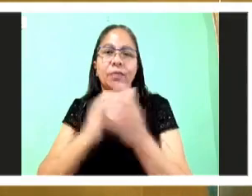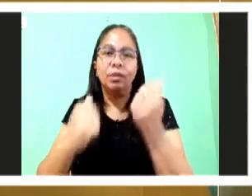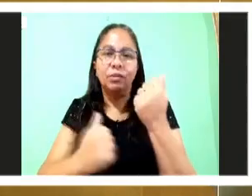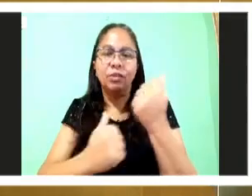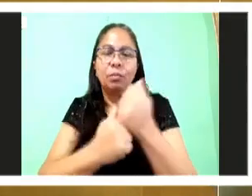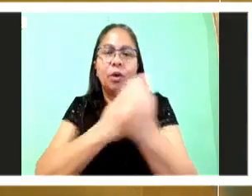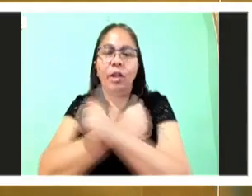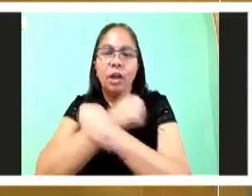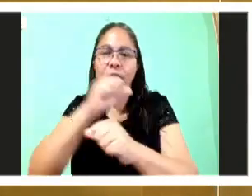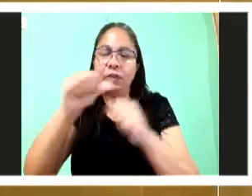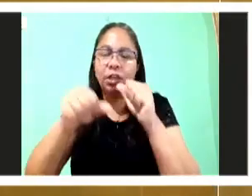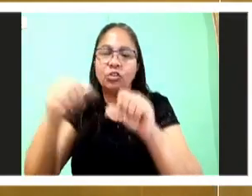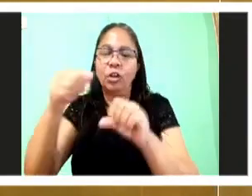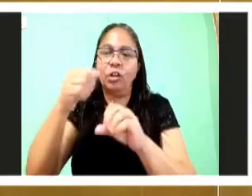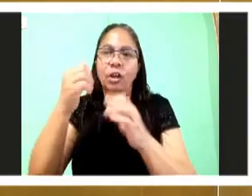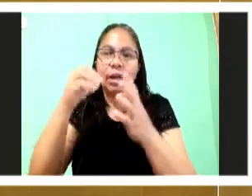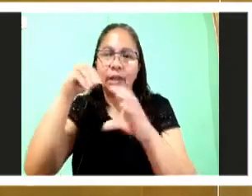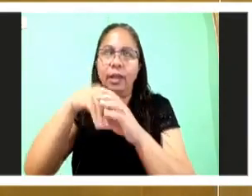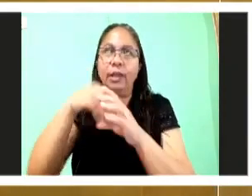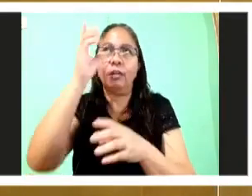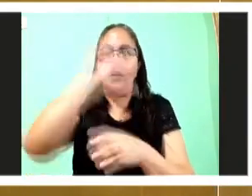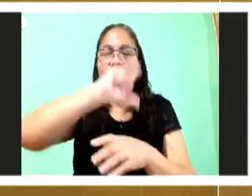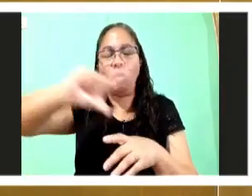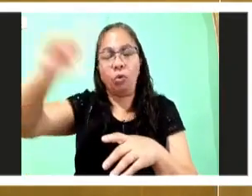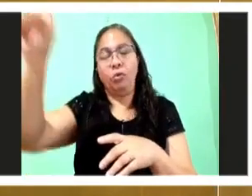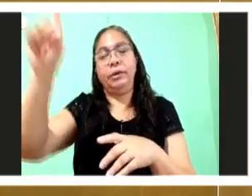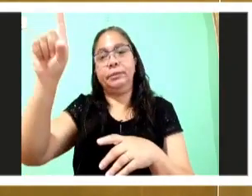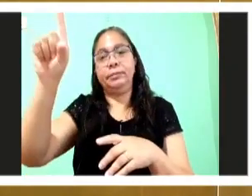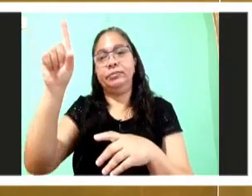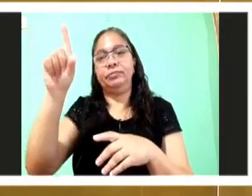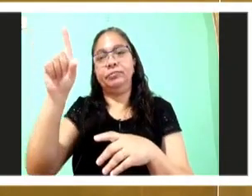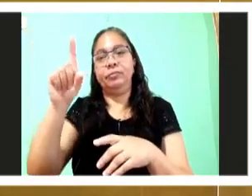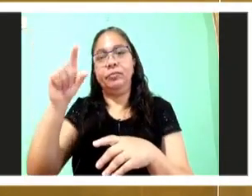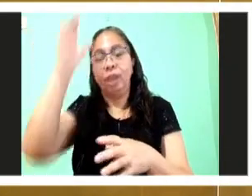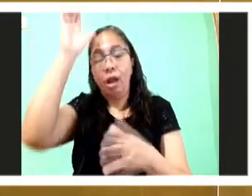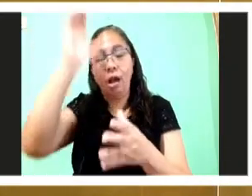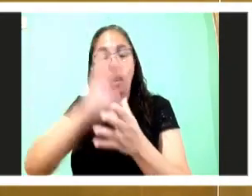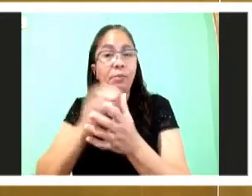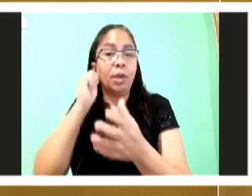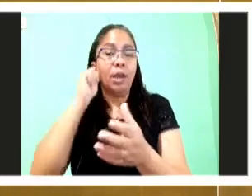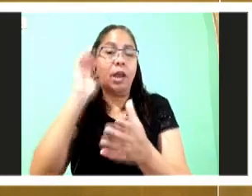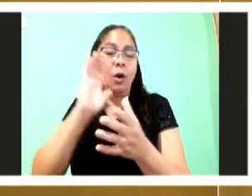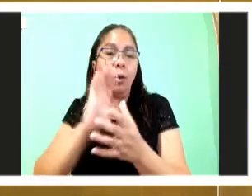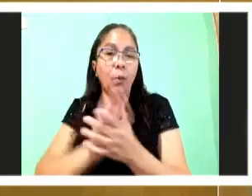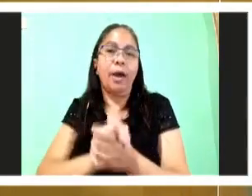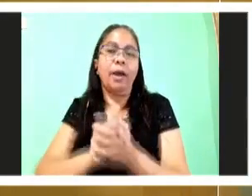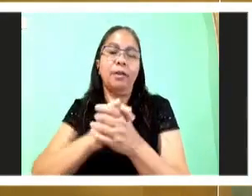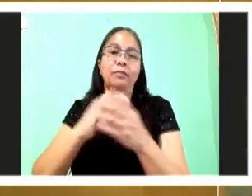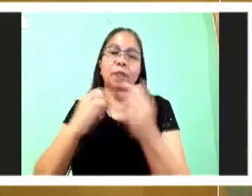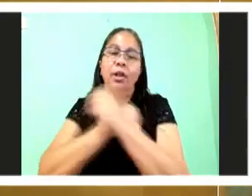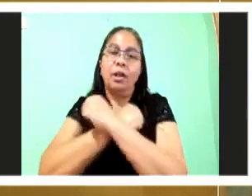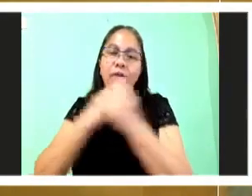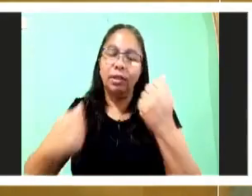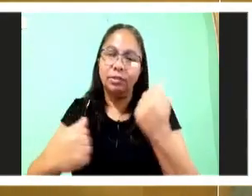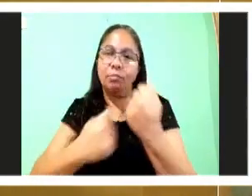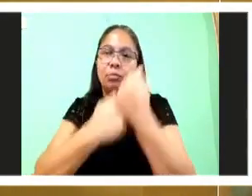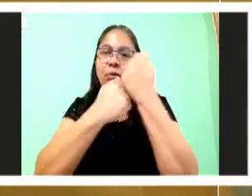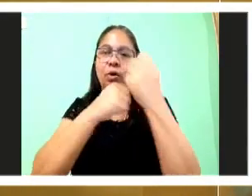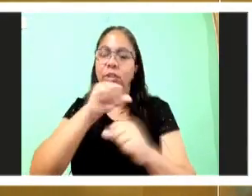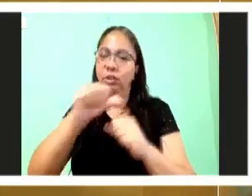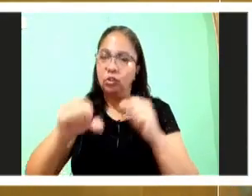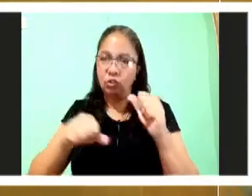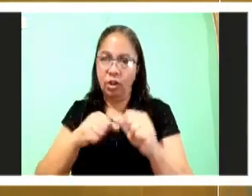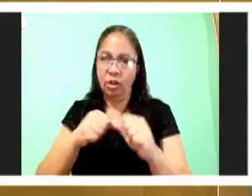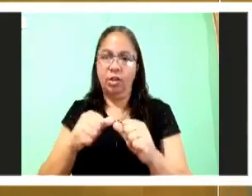That's where he starts, eh? That husbands and wives must submit to one another in the Lord. To